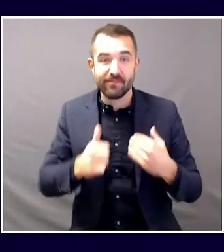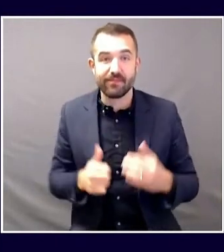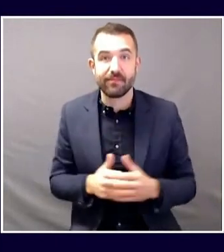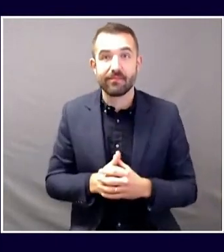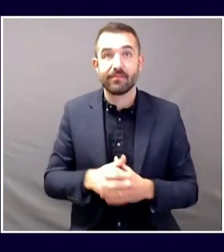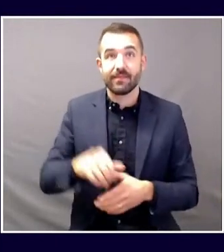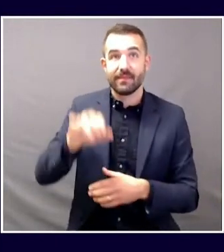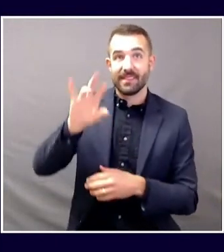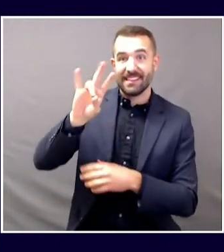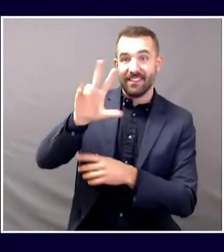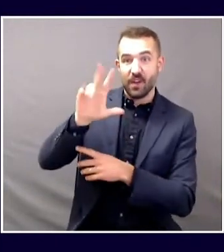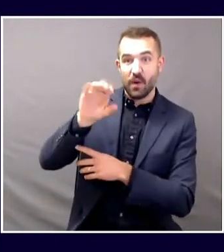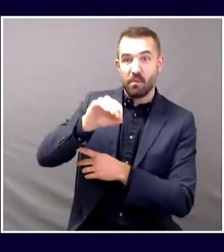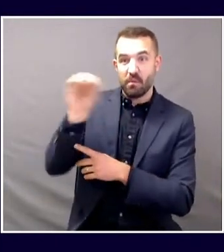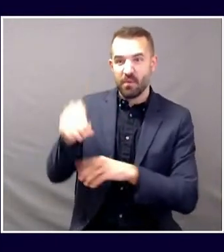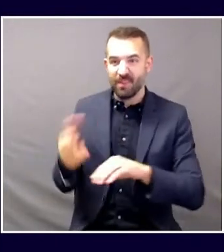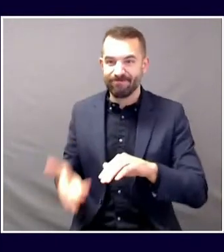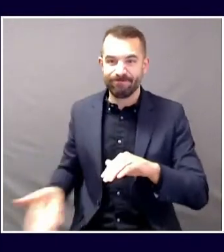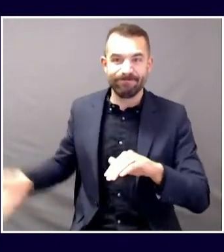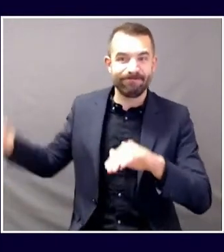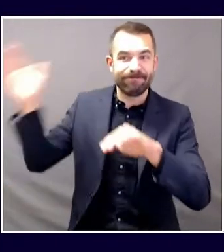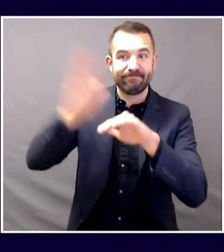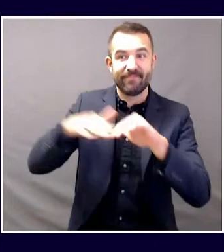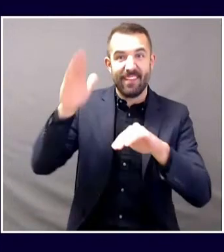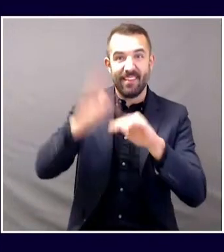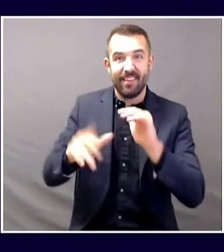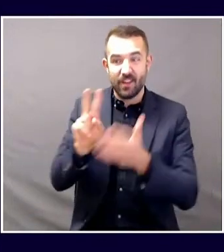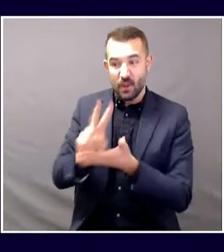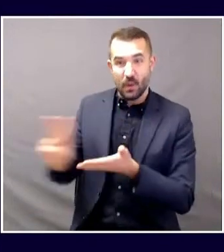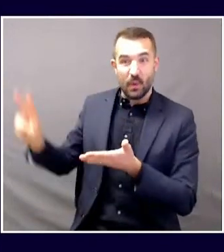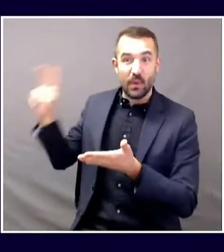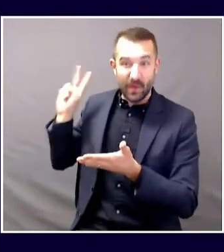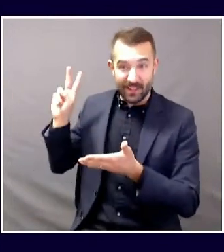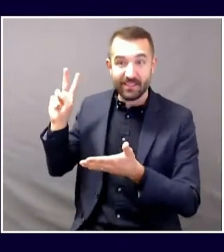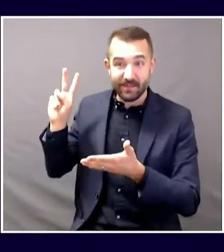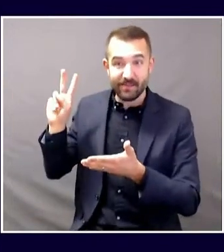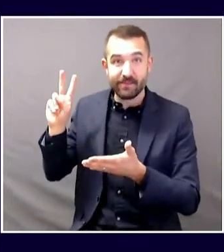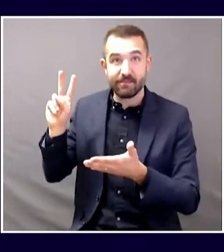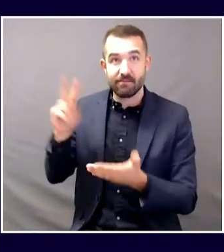ago. As of this morning, more than